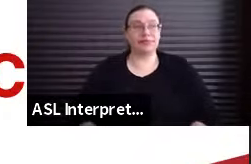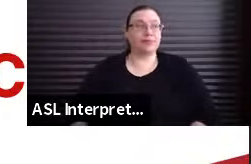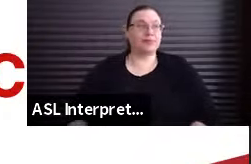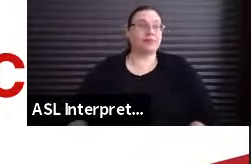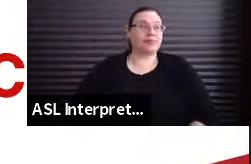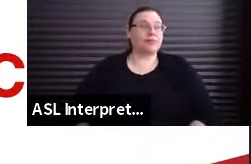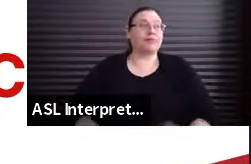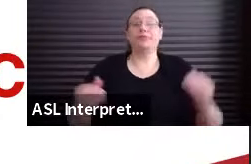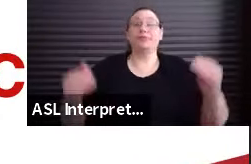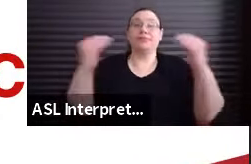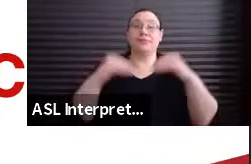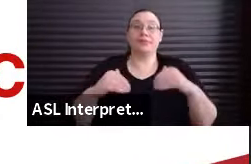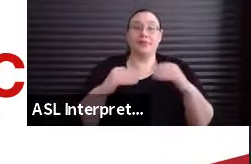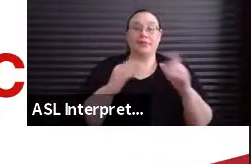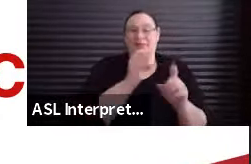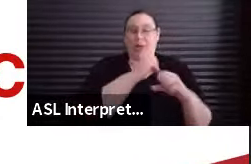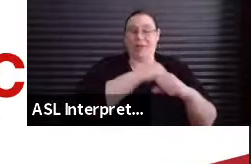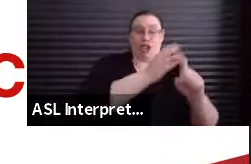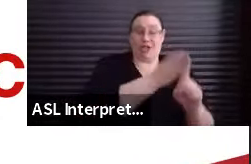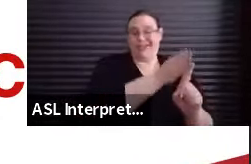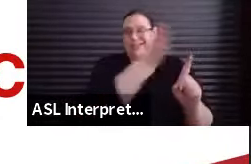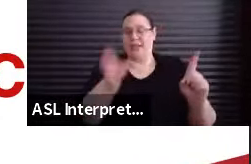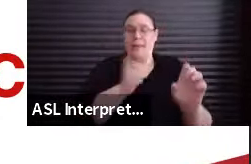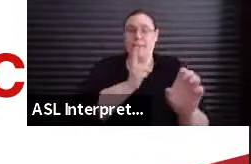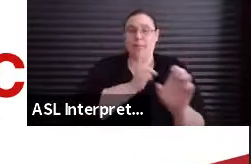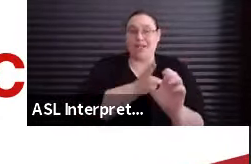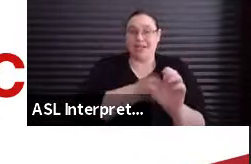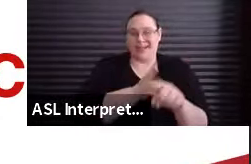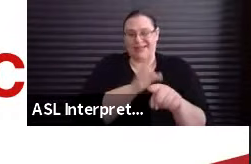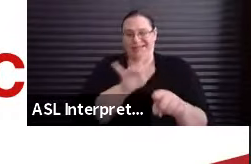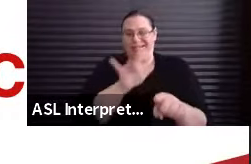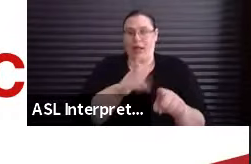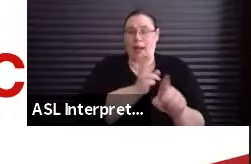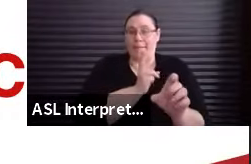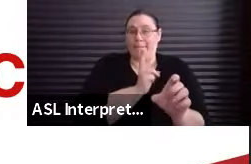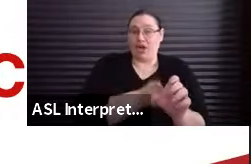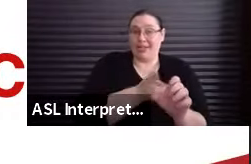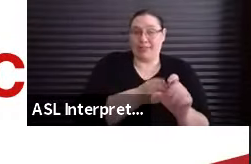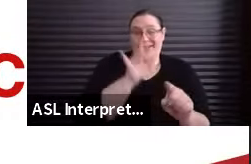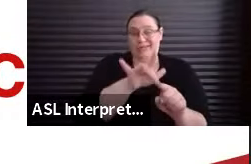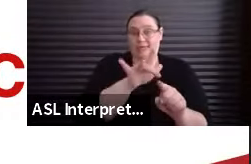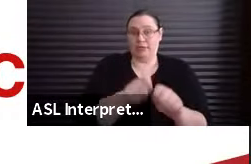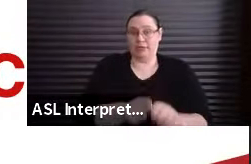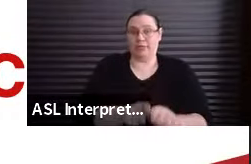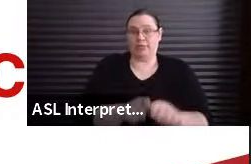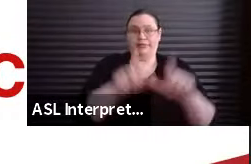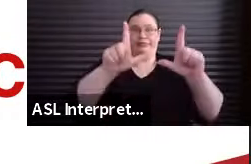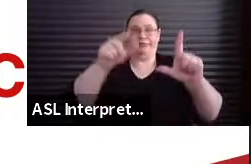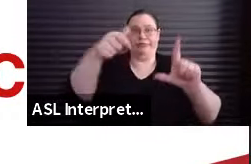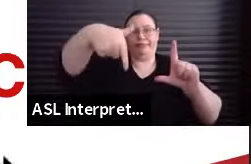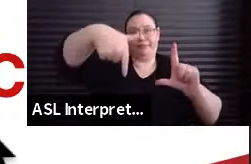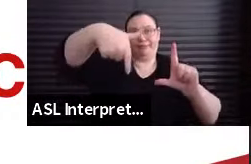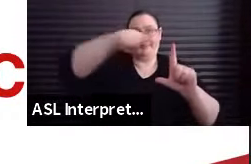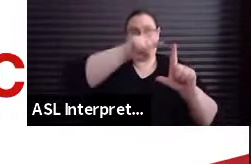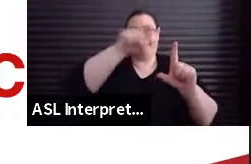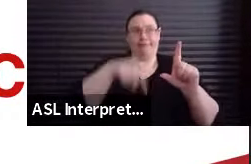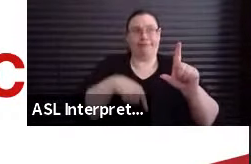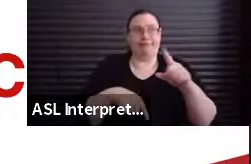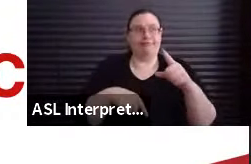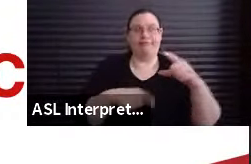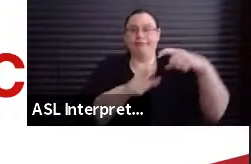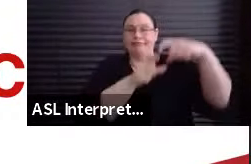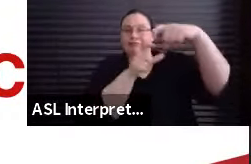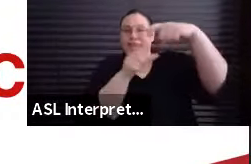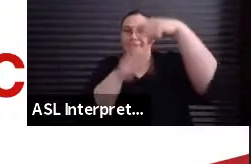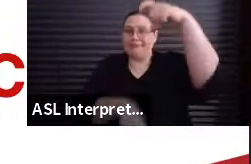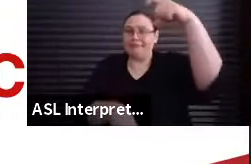Next to security is the participants button. So if you click on the participants button at the bottom of the Zoom window, a panel will open on the right-hand side with all the participants